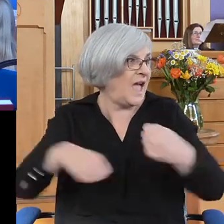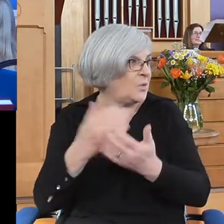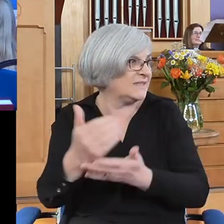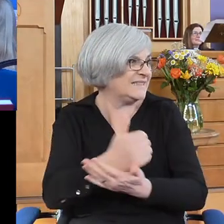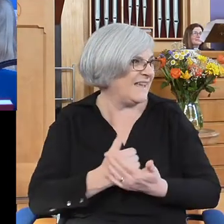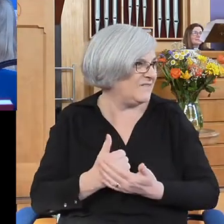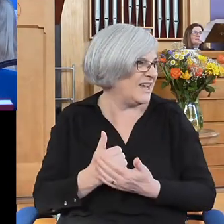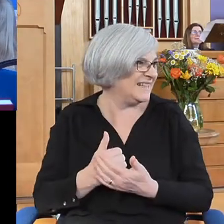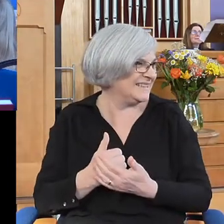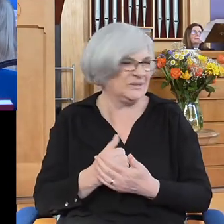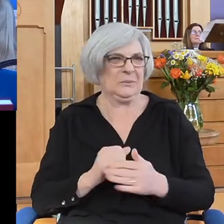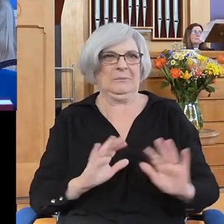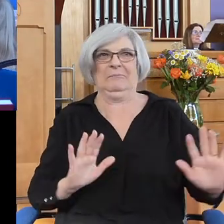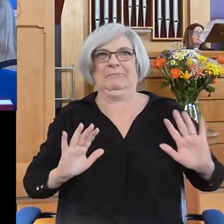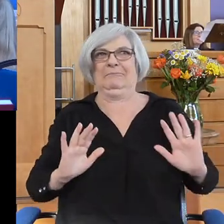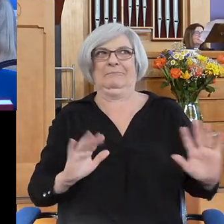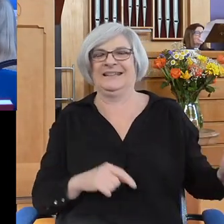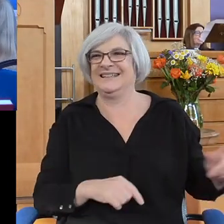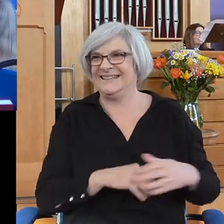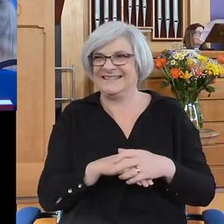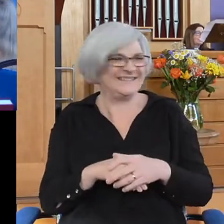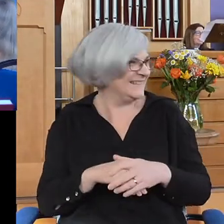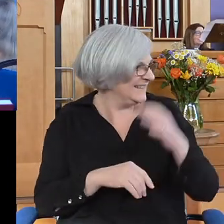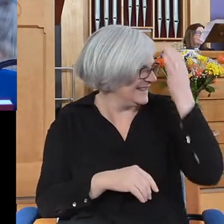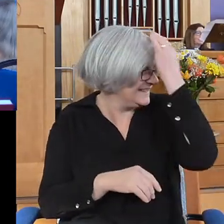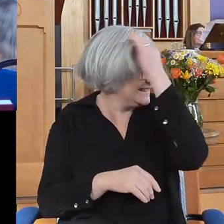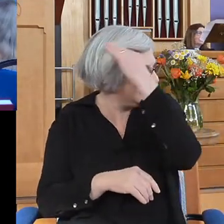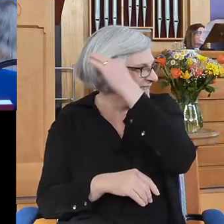Yeah, you can hold it. No, you can hold it.